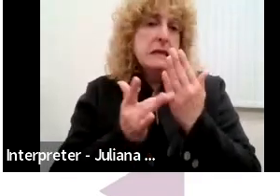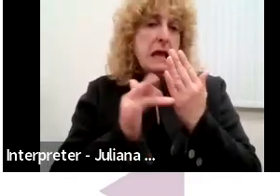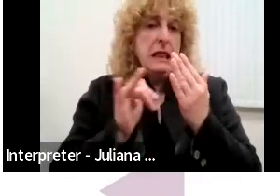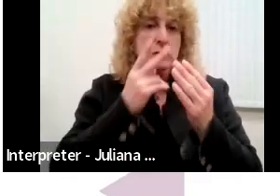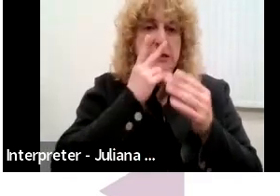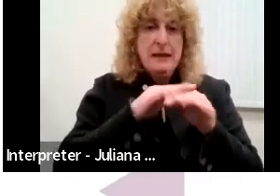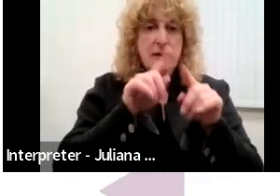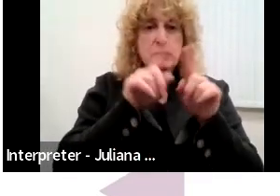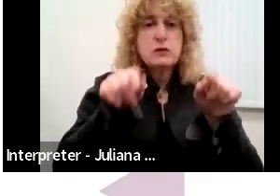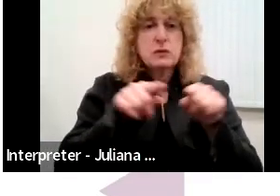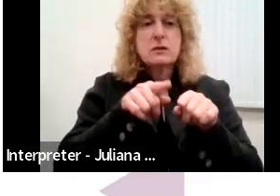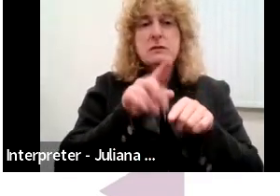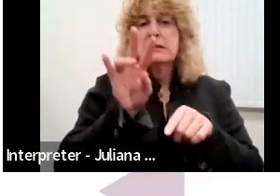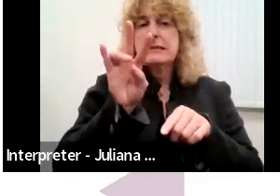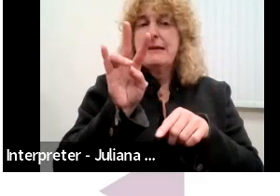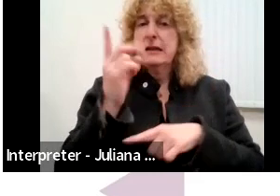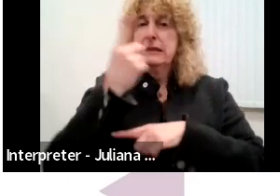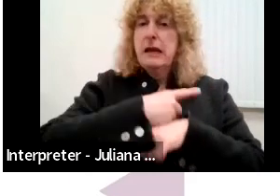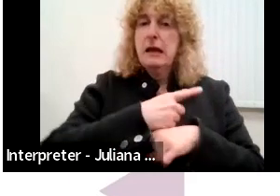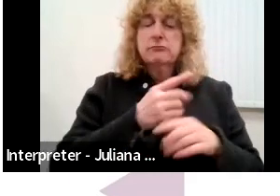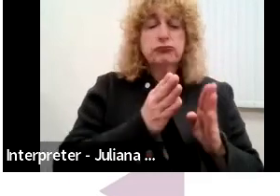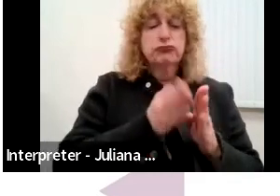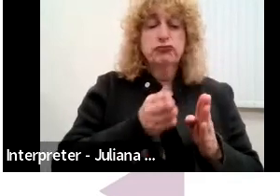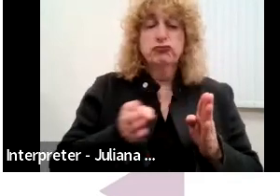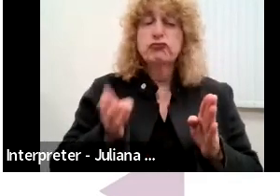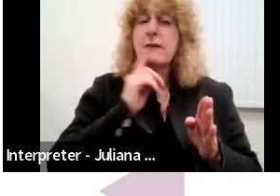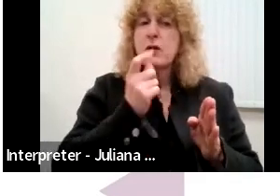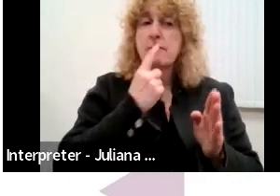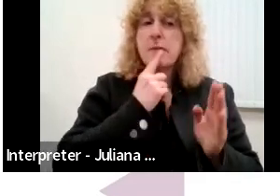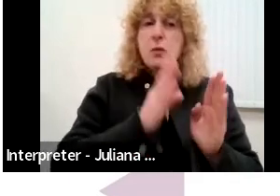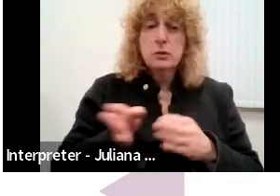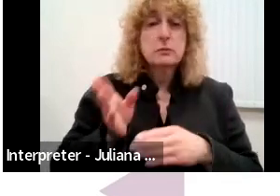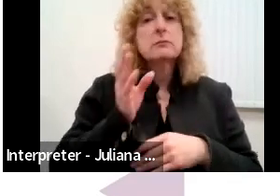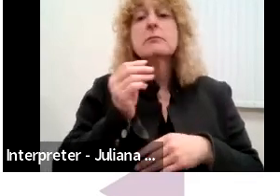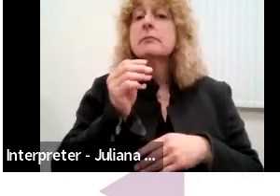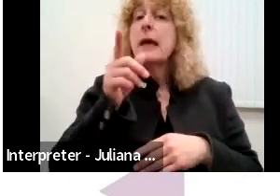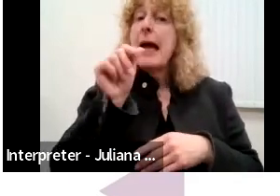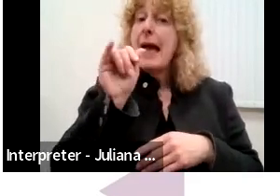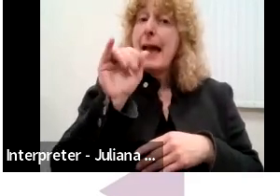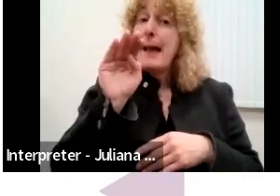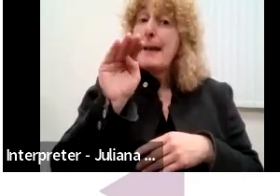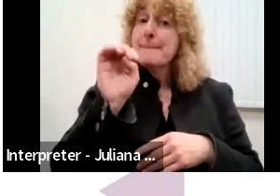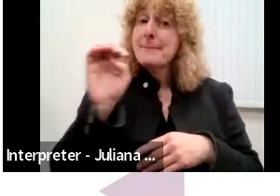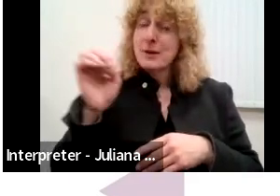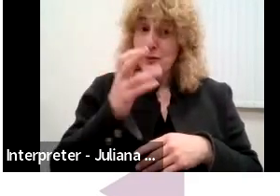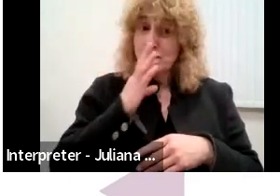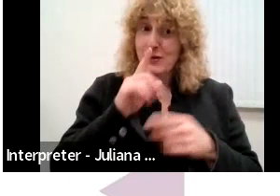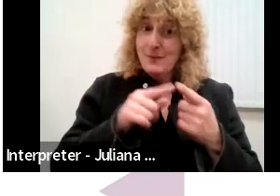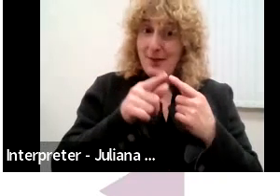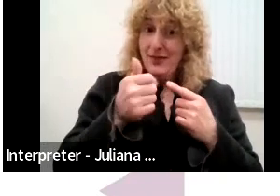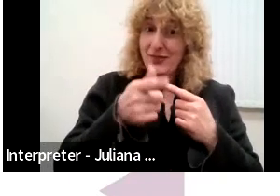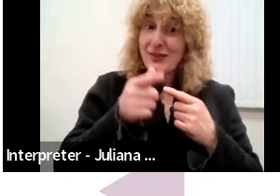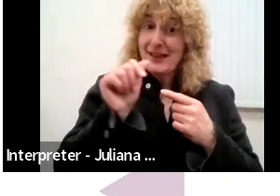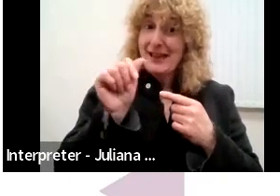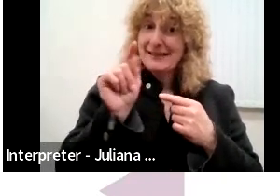screen that is a 7-day pill organizer. And Amy, if you want to talk about your AT. Yeah, I